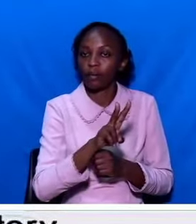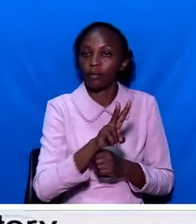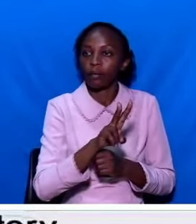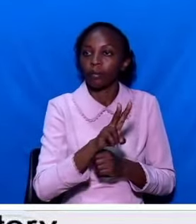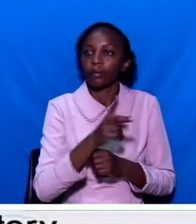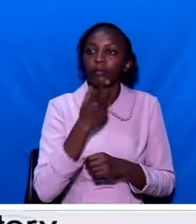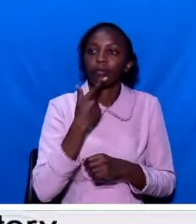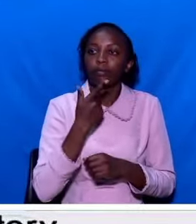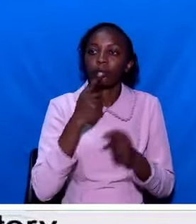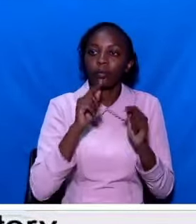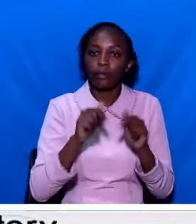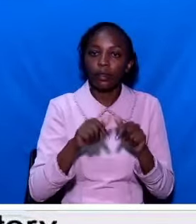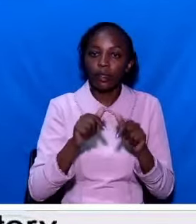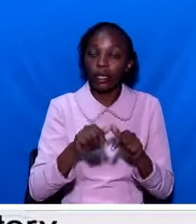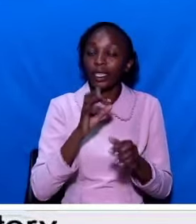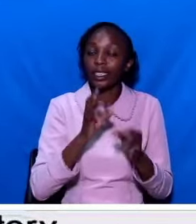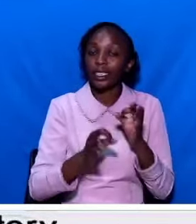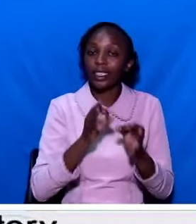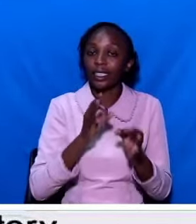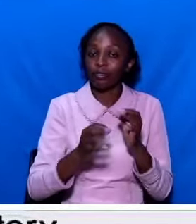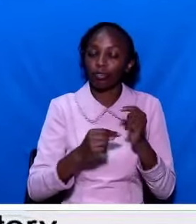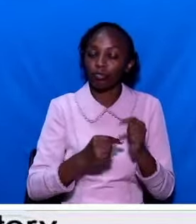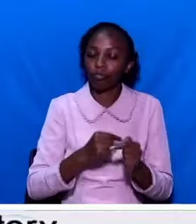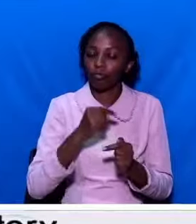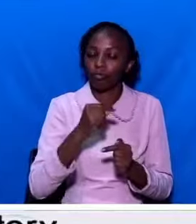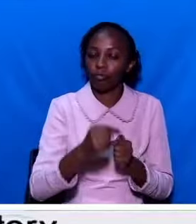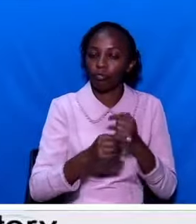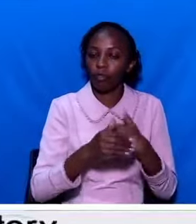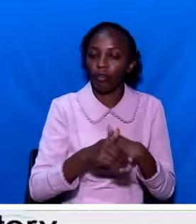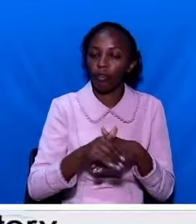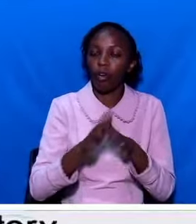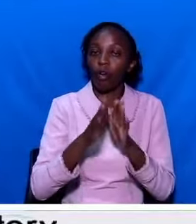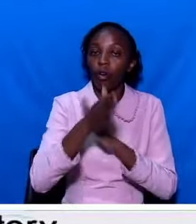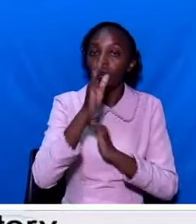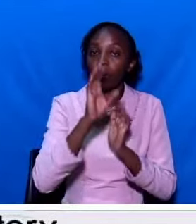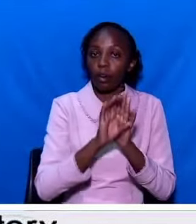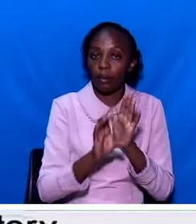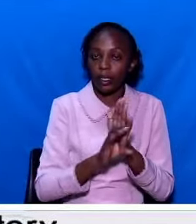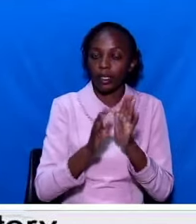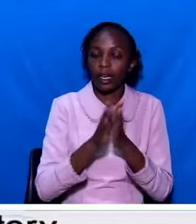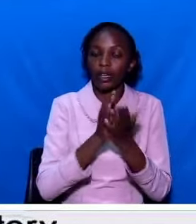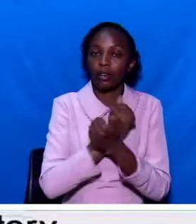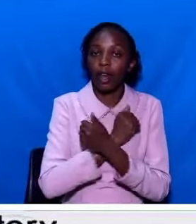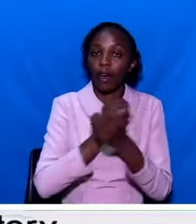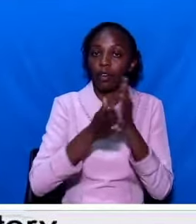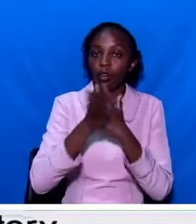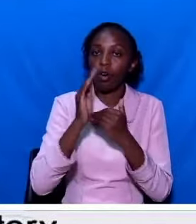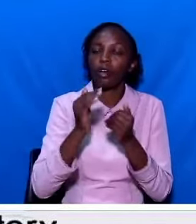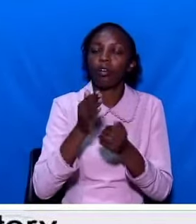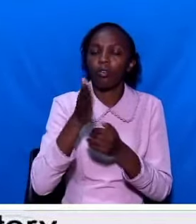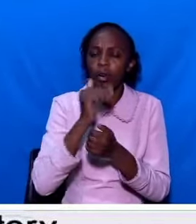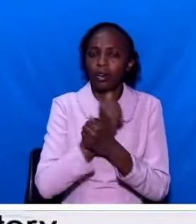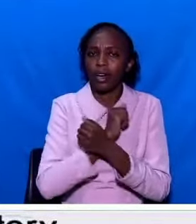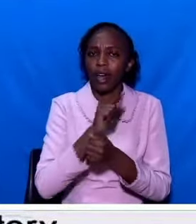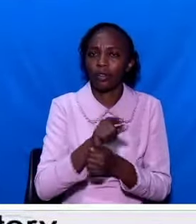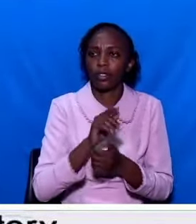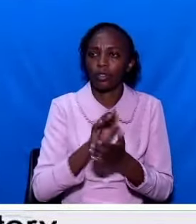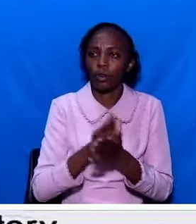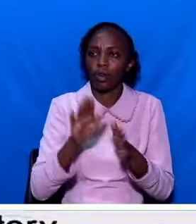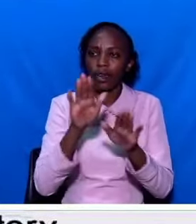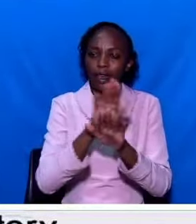today, as long as you keep God's commandments and you love God and God's love you and God loves you,